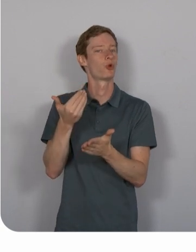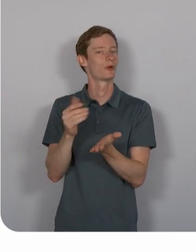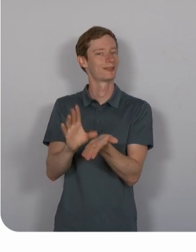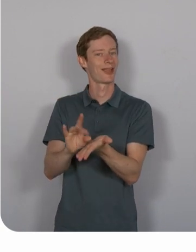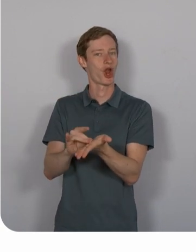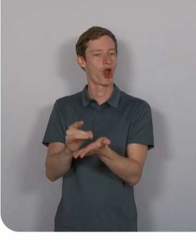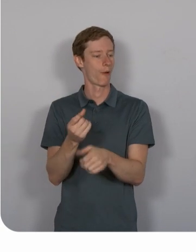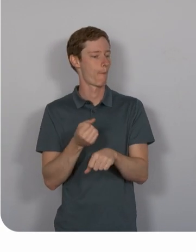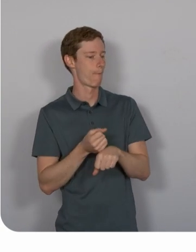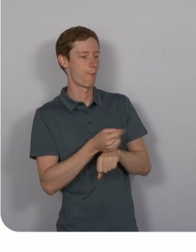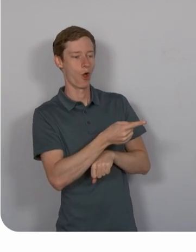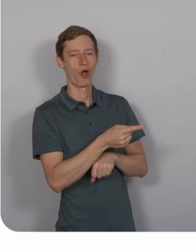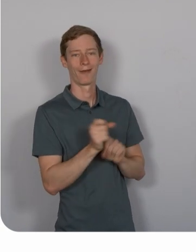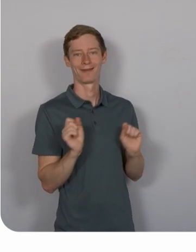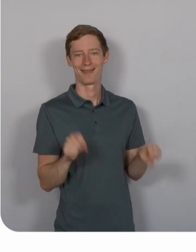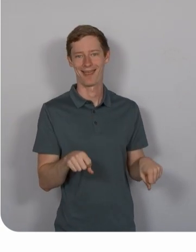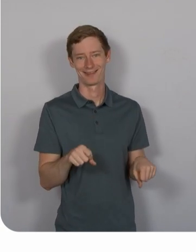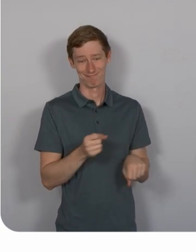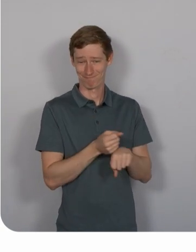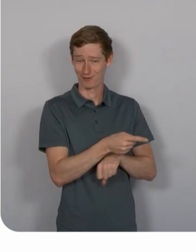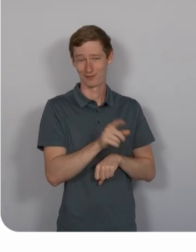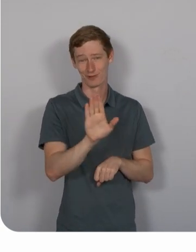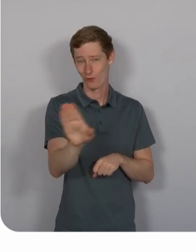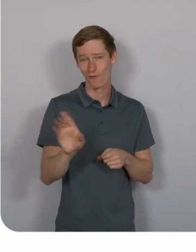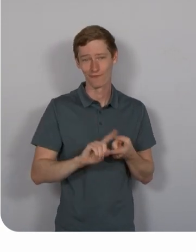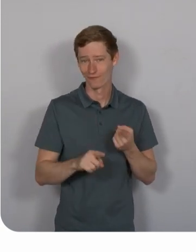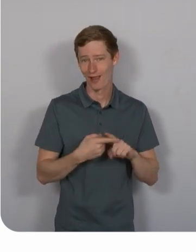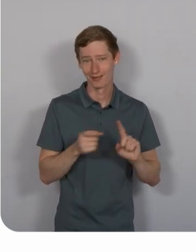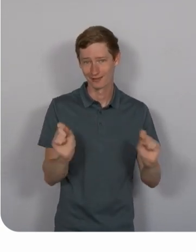them to your friends.